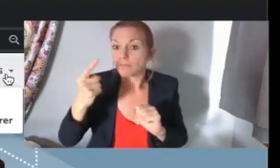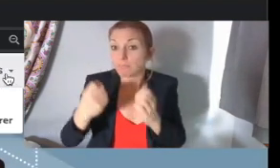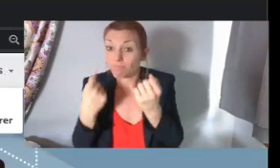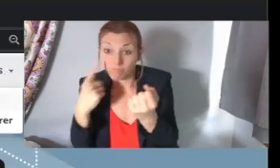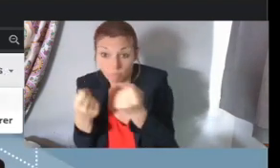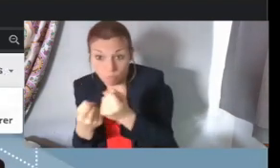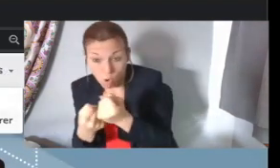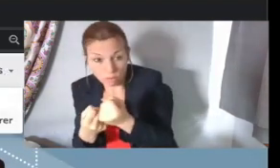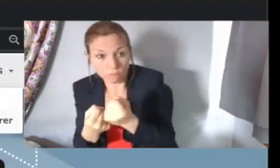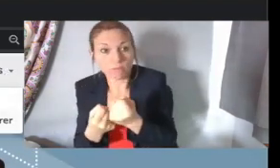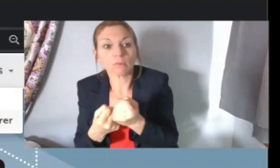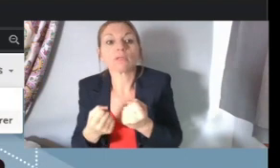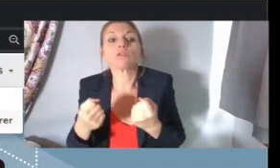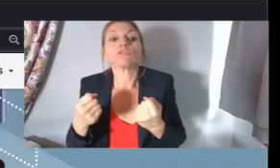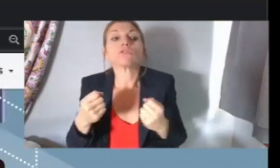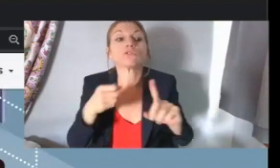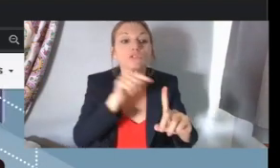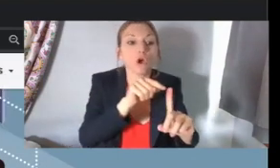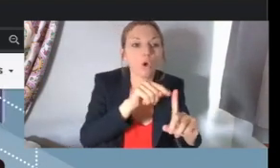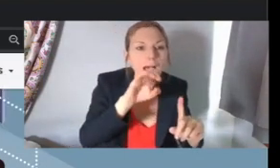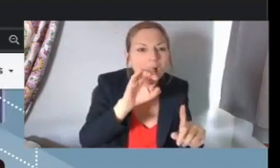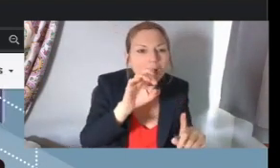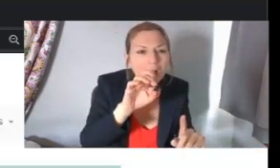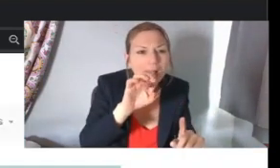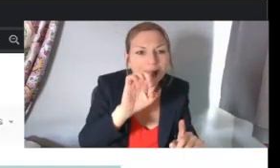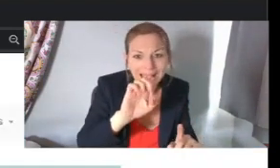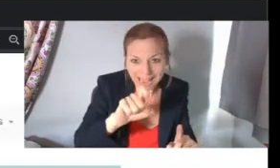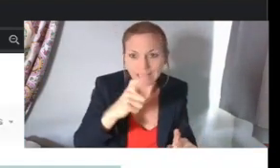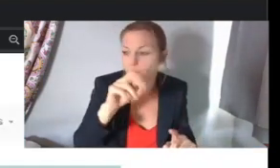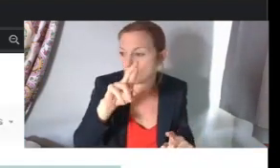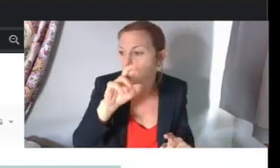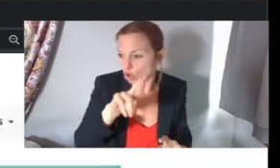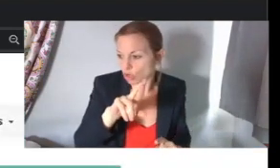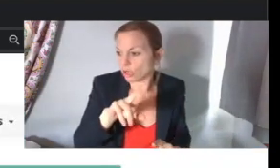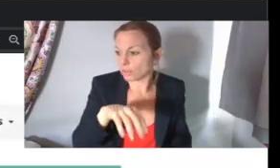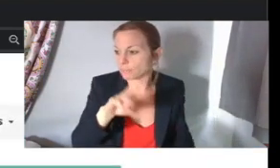to go to the Explorer here and select the Learning Needs Explorer.